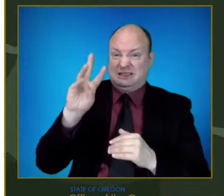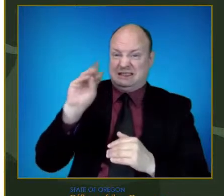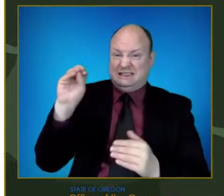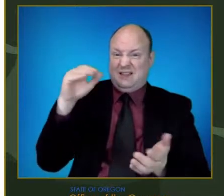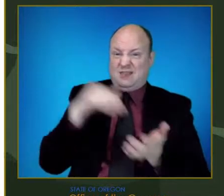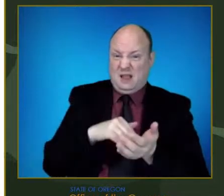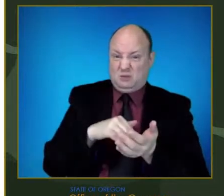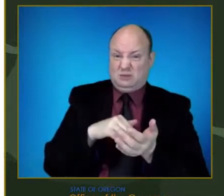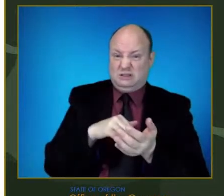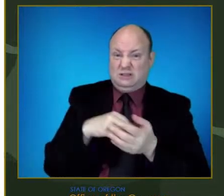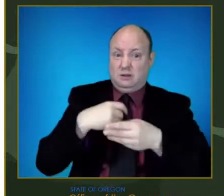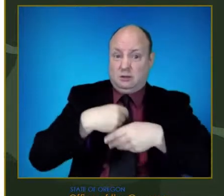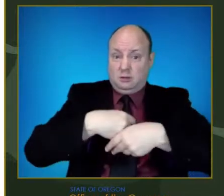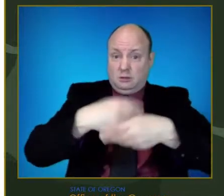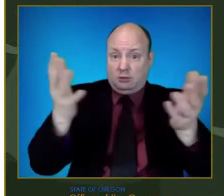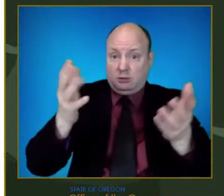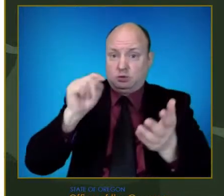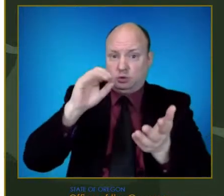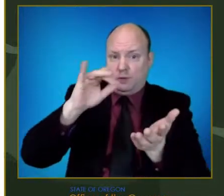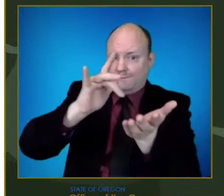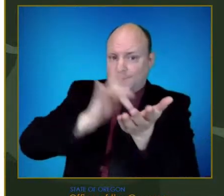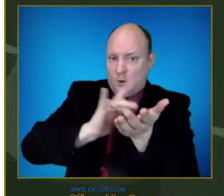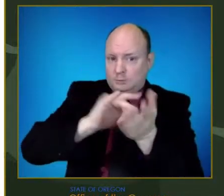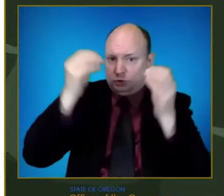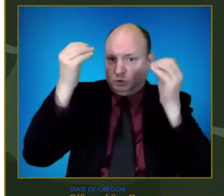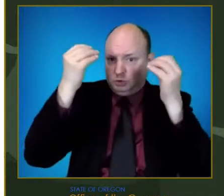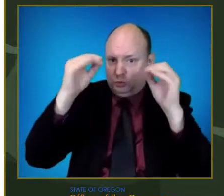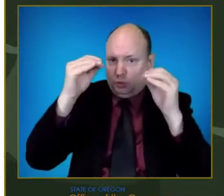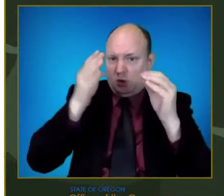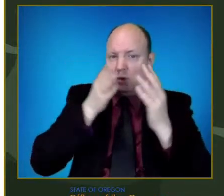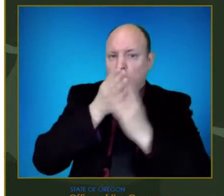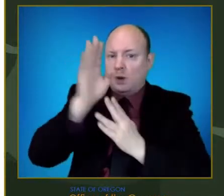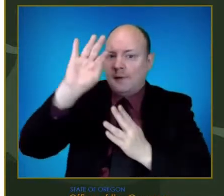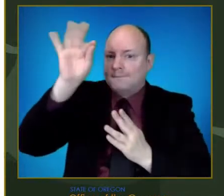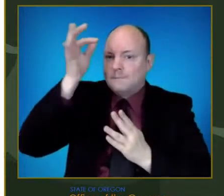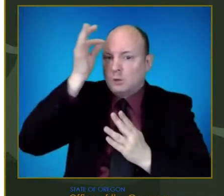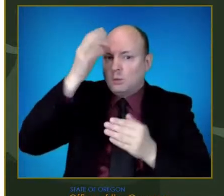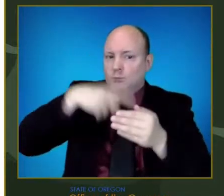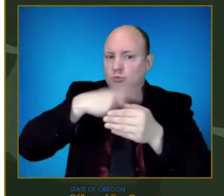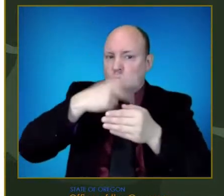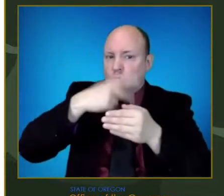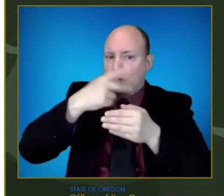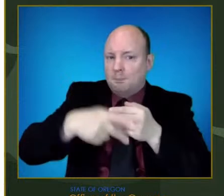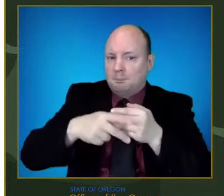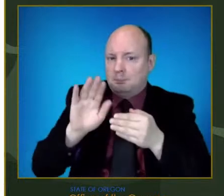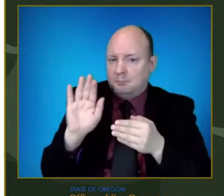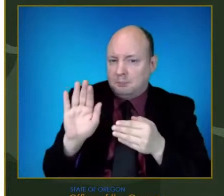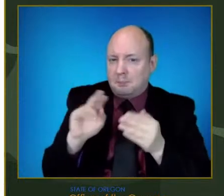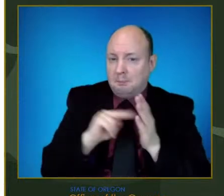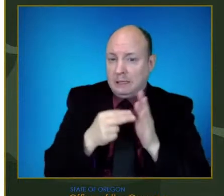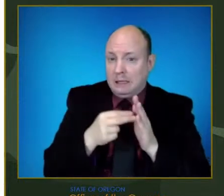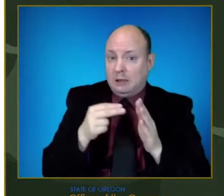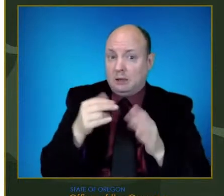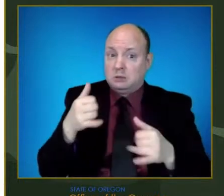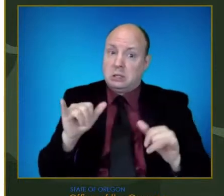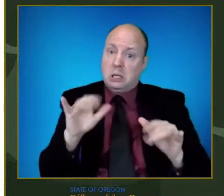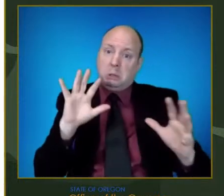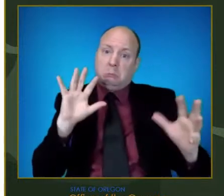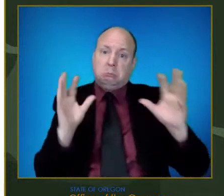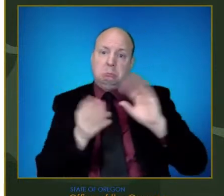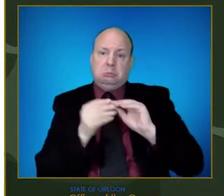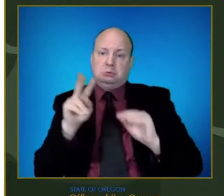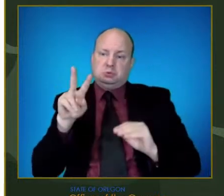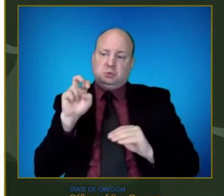program. That total surge across all 3 vaccines raises our weekly total to over 275,000 prime doses next